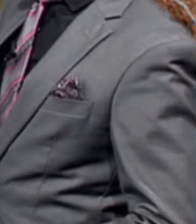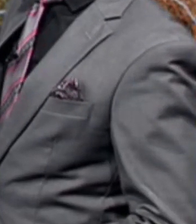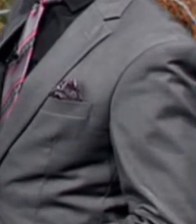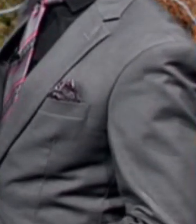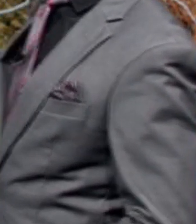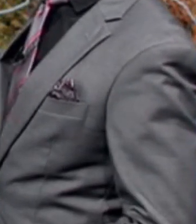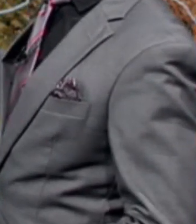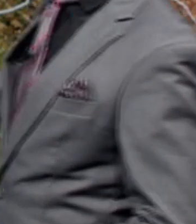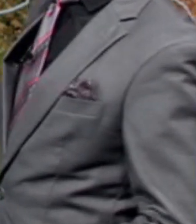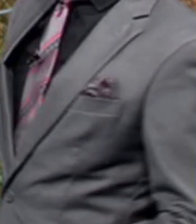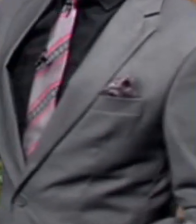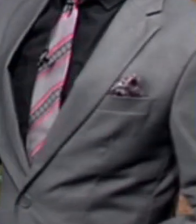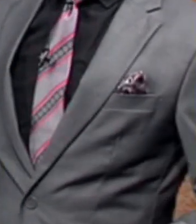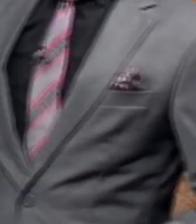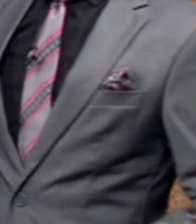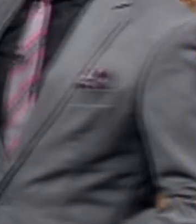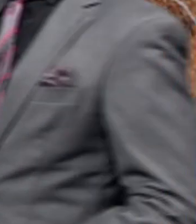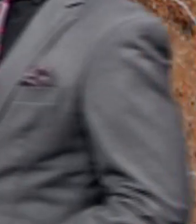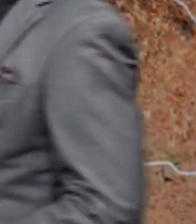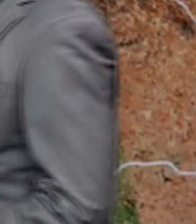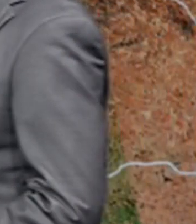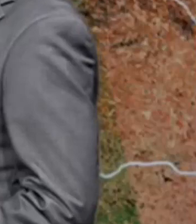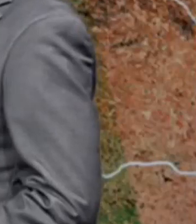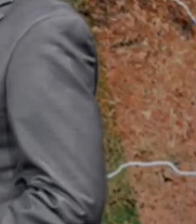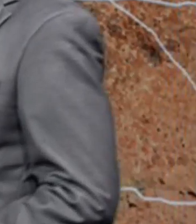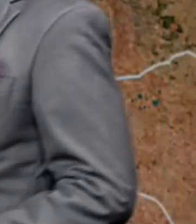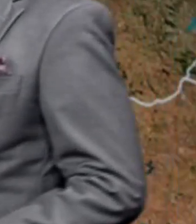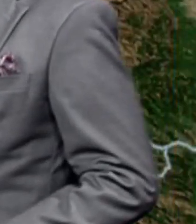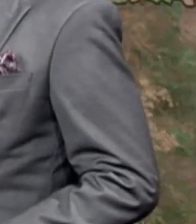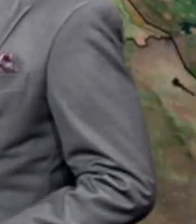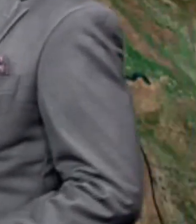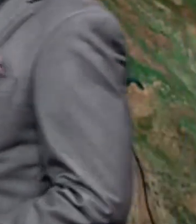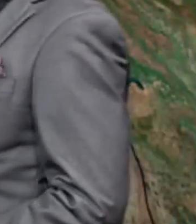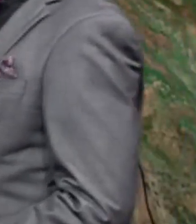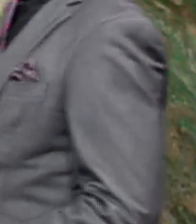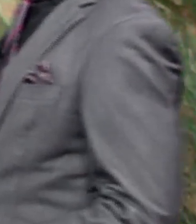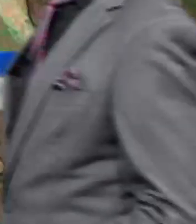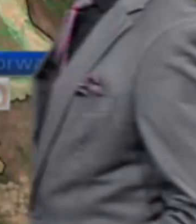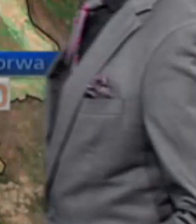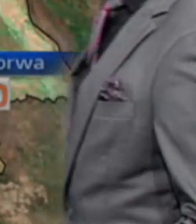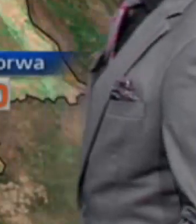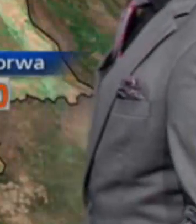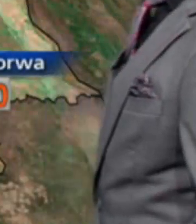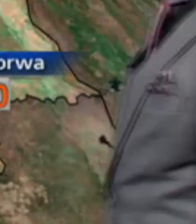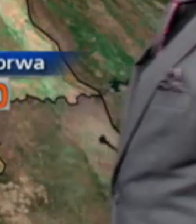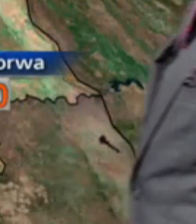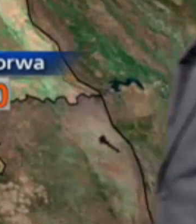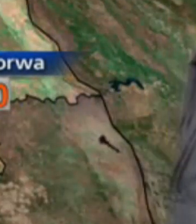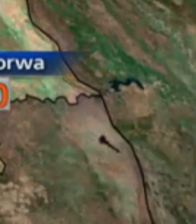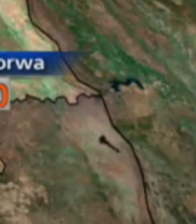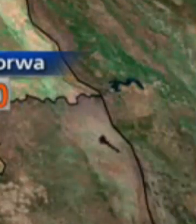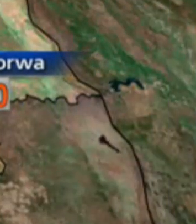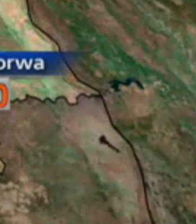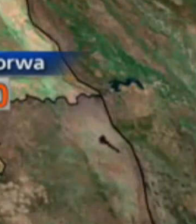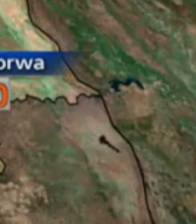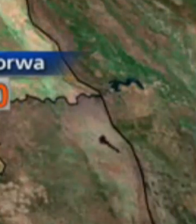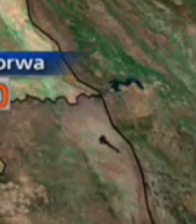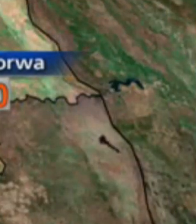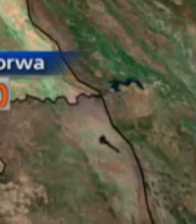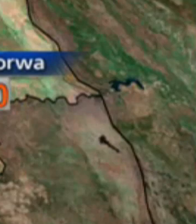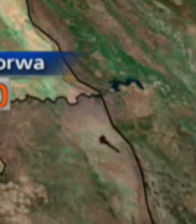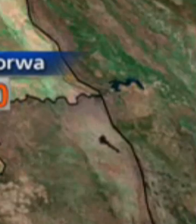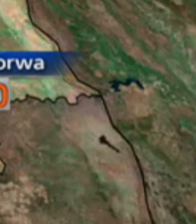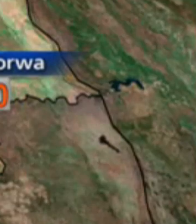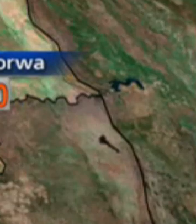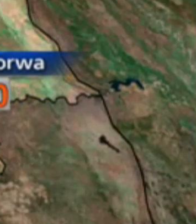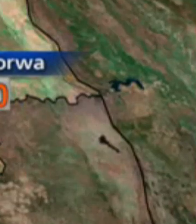te Pretoria le gona ka kwa Prangwespruit bontsha go tlaba go fodile province ka moka go mere lebela province ya Limpopo province yo bontsha go tlaba go fodile dikarolo tsa gona ka